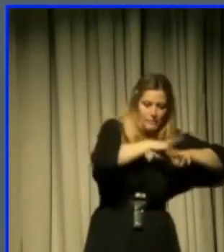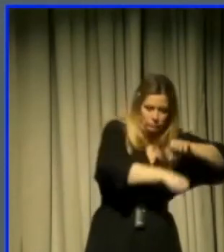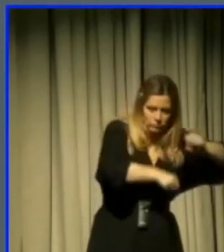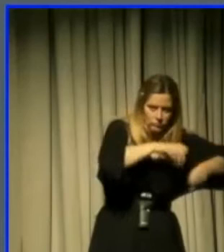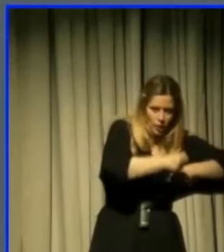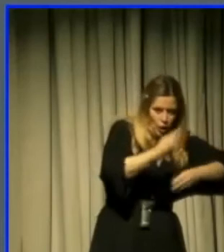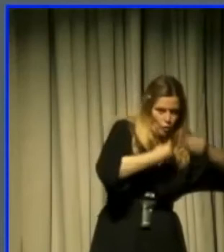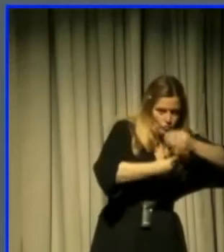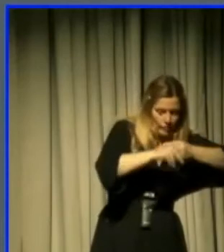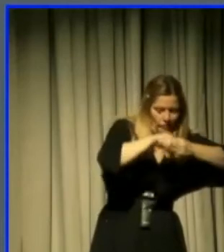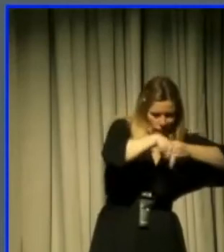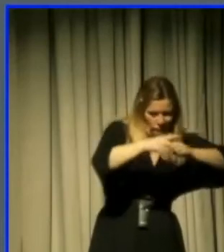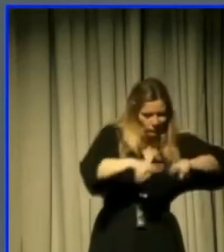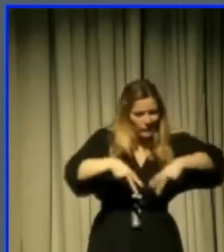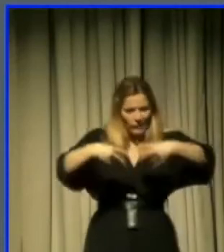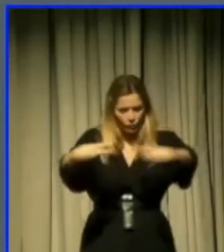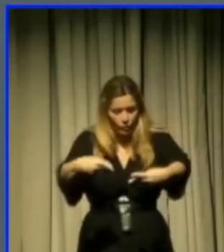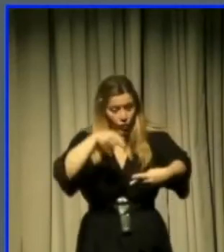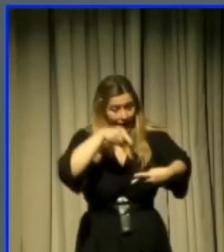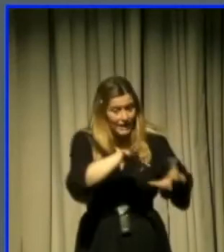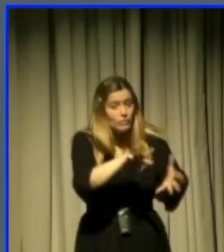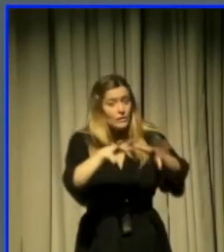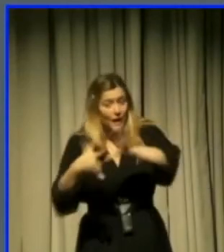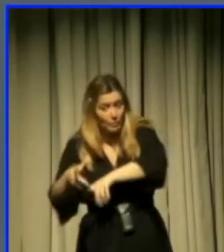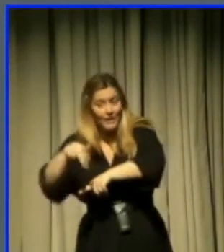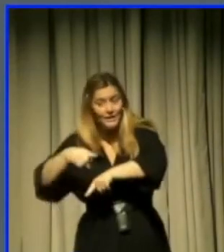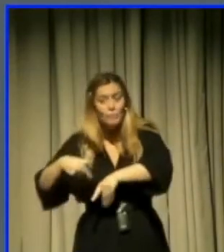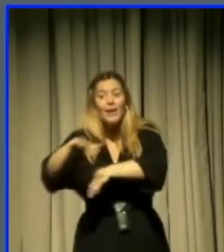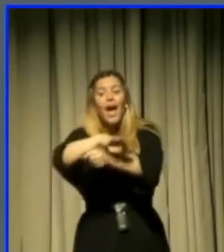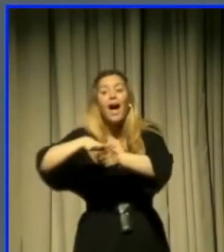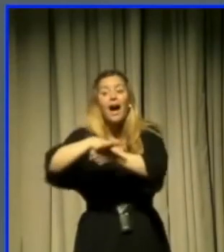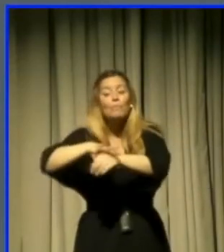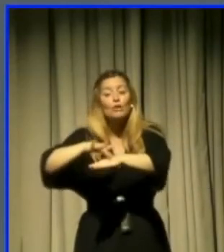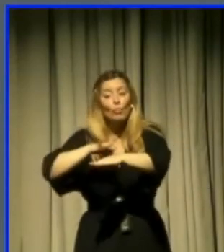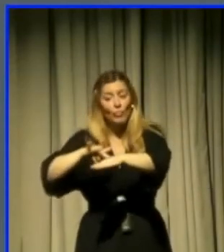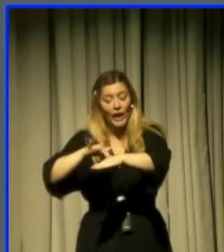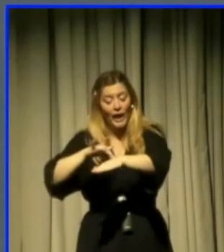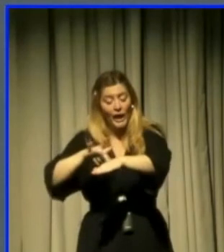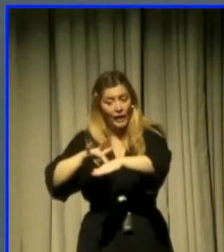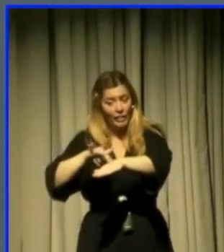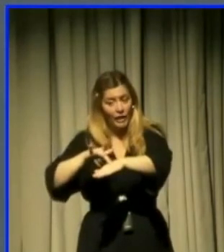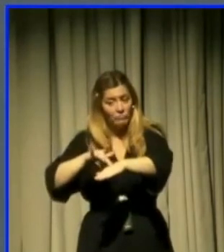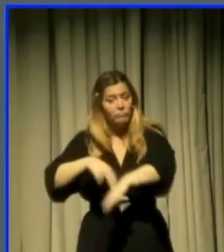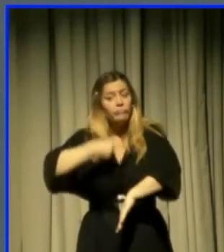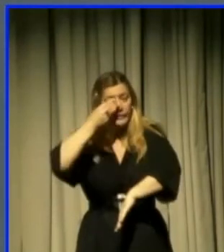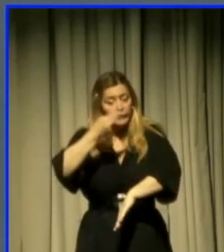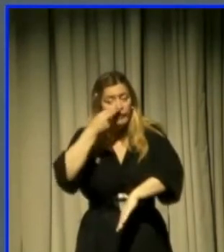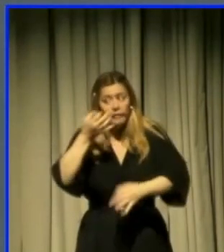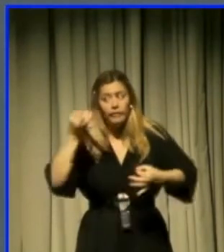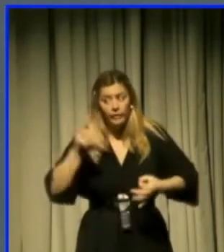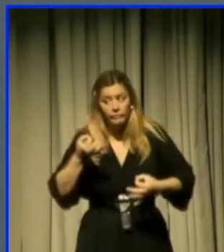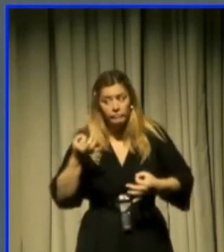space. So interestingly, we can help generate difference at scale, as I